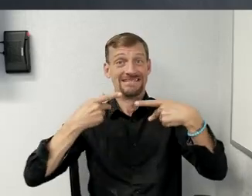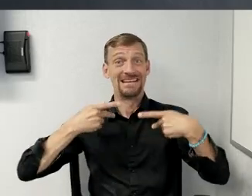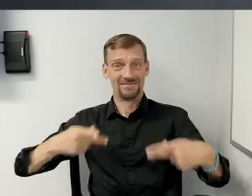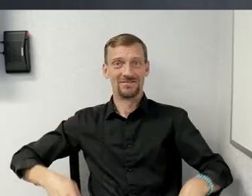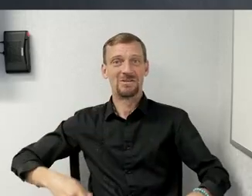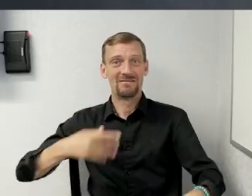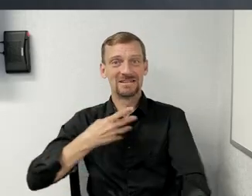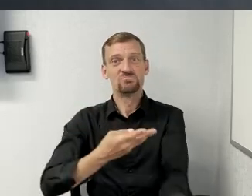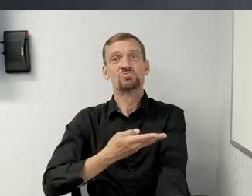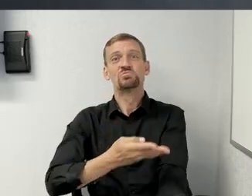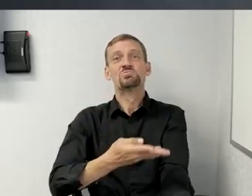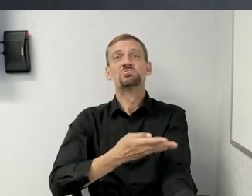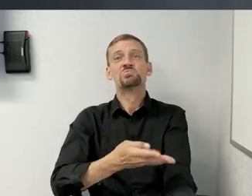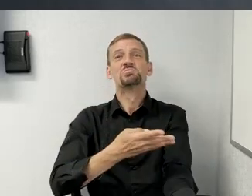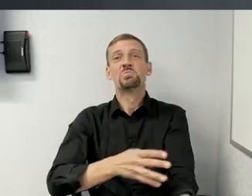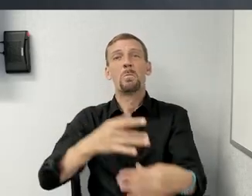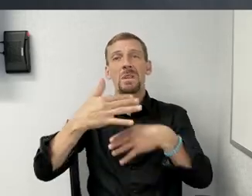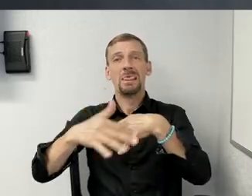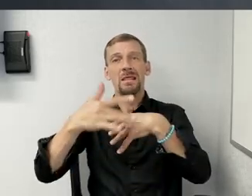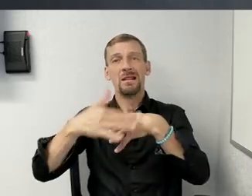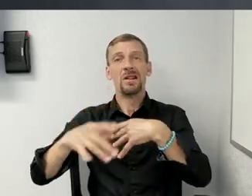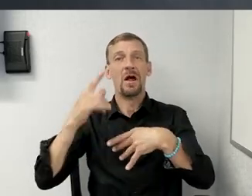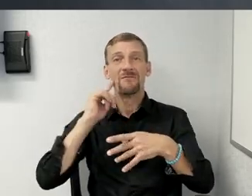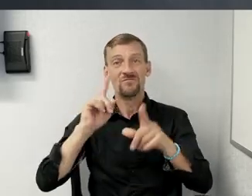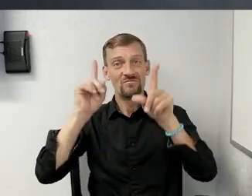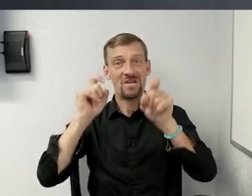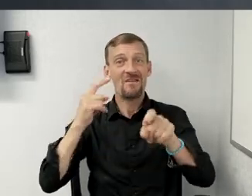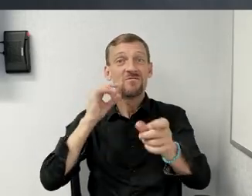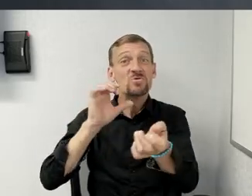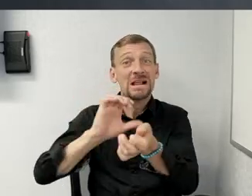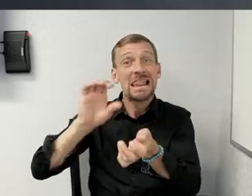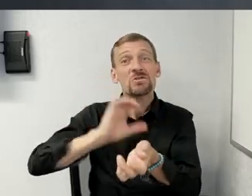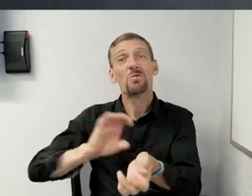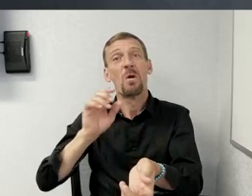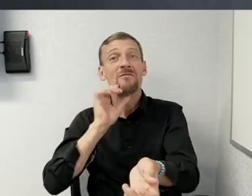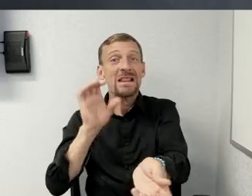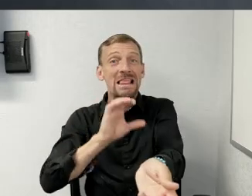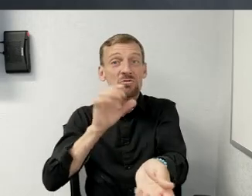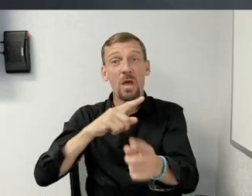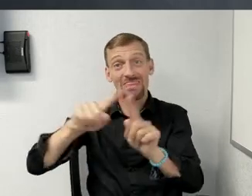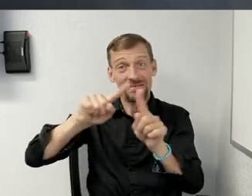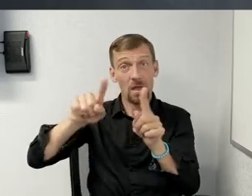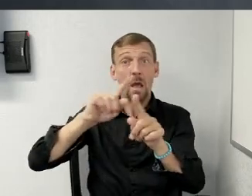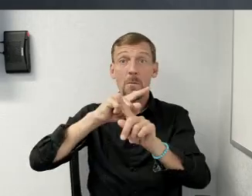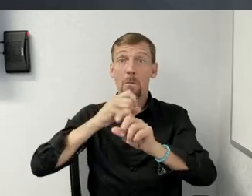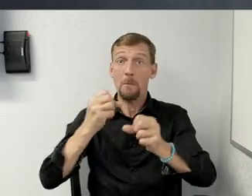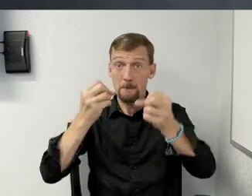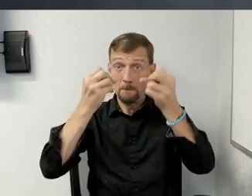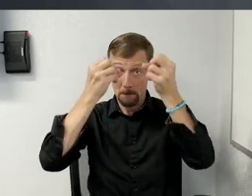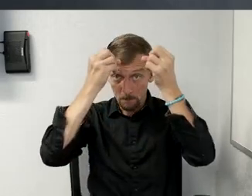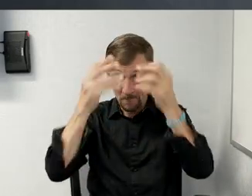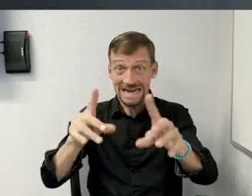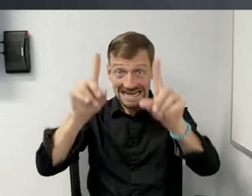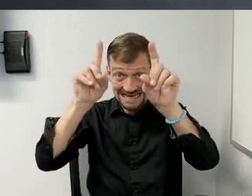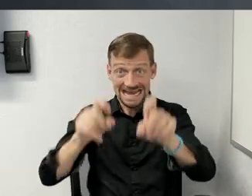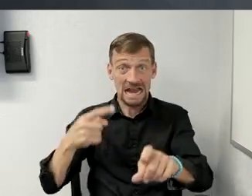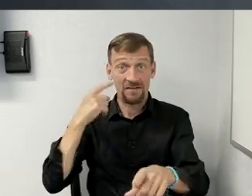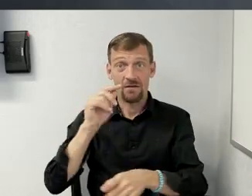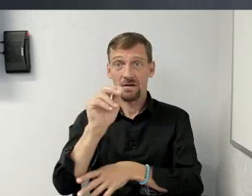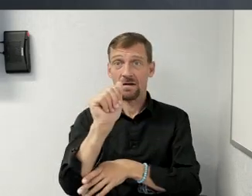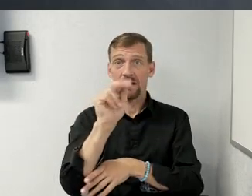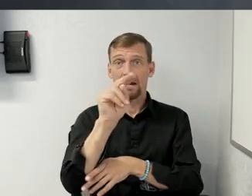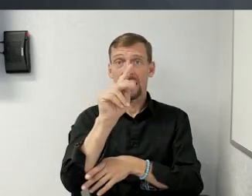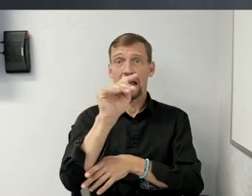having blood drawn to test your cholesterol and so forth. There are many antibody tests out there, but we have